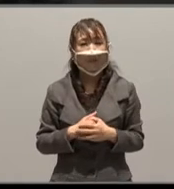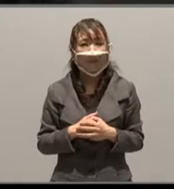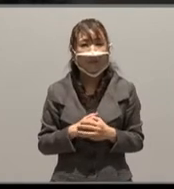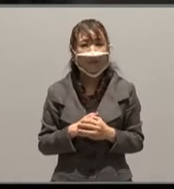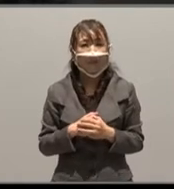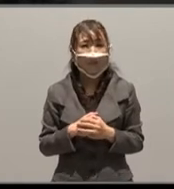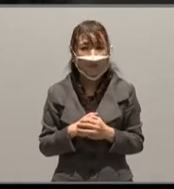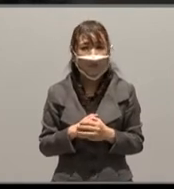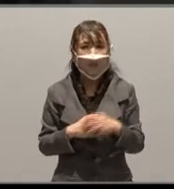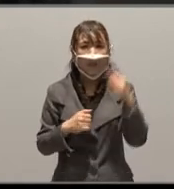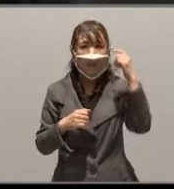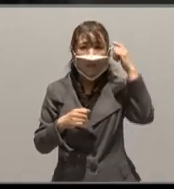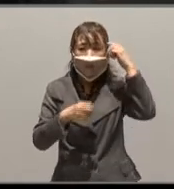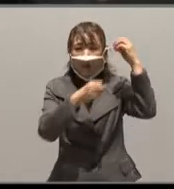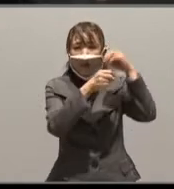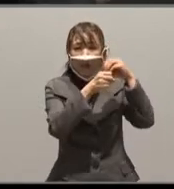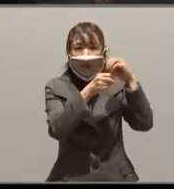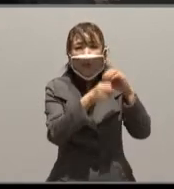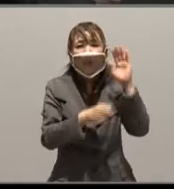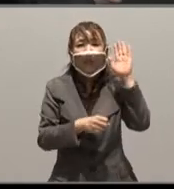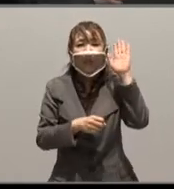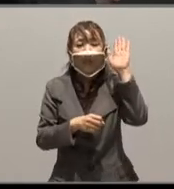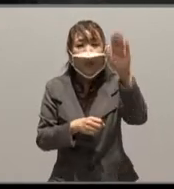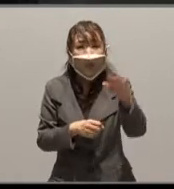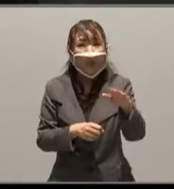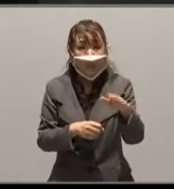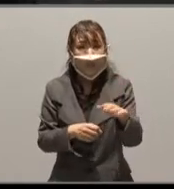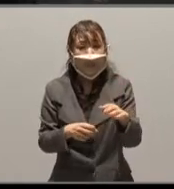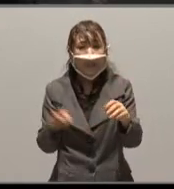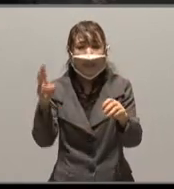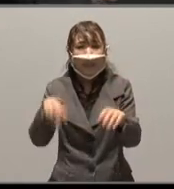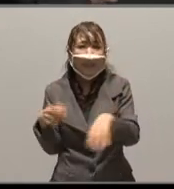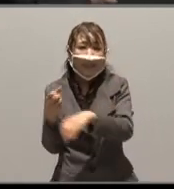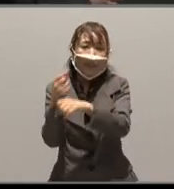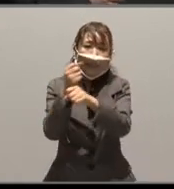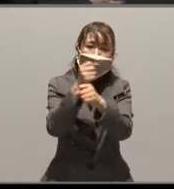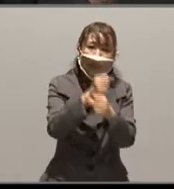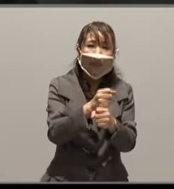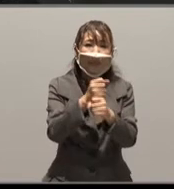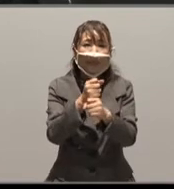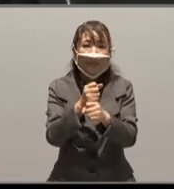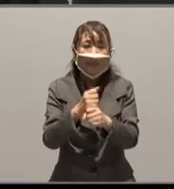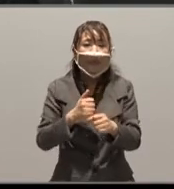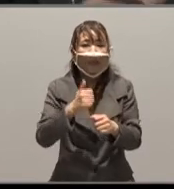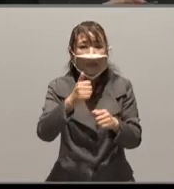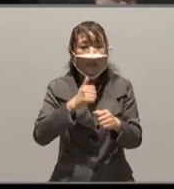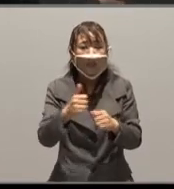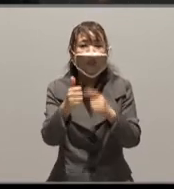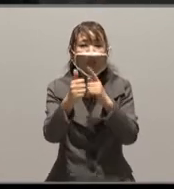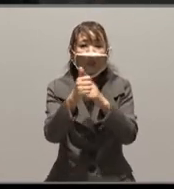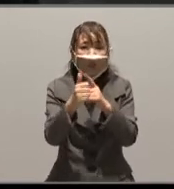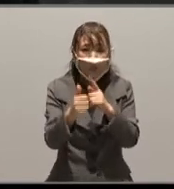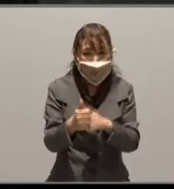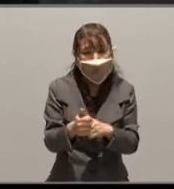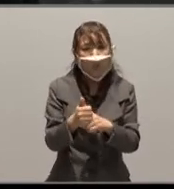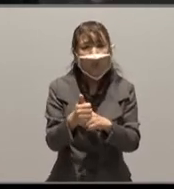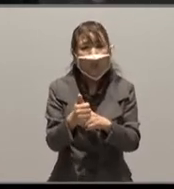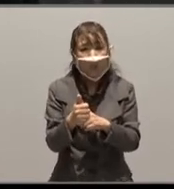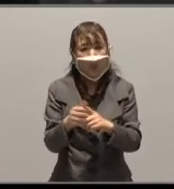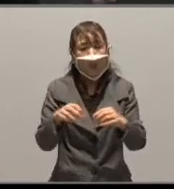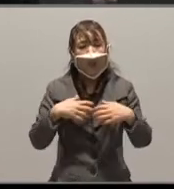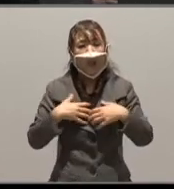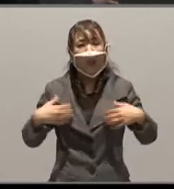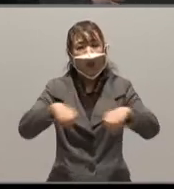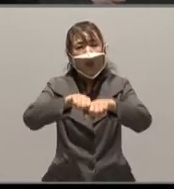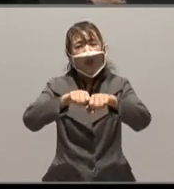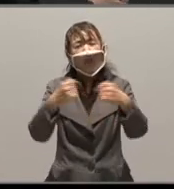Garden. This is the background of this study. After stroke, the patient in rehabilitation hospital